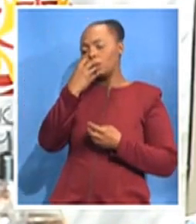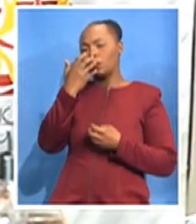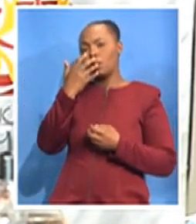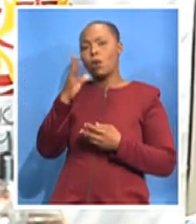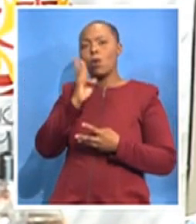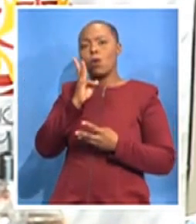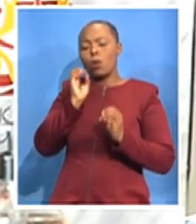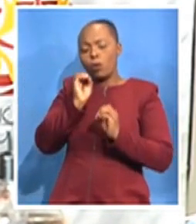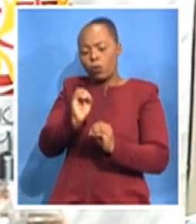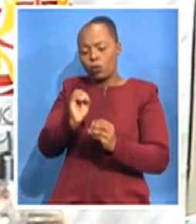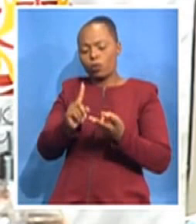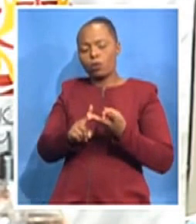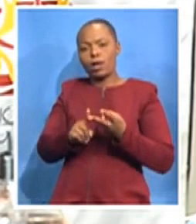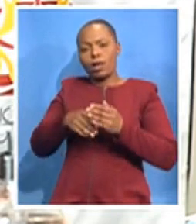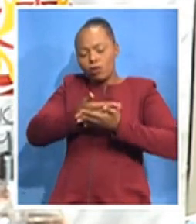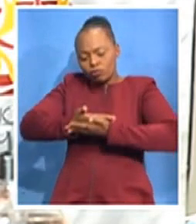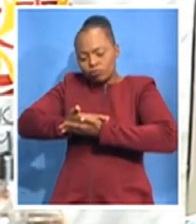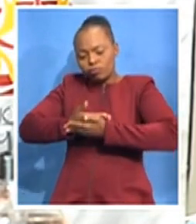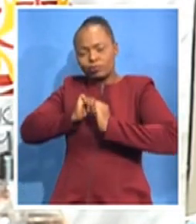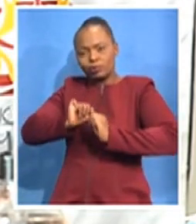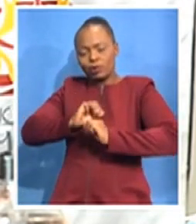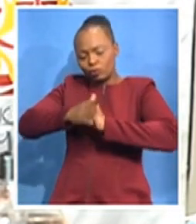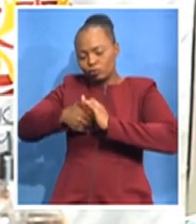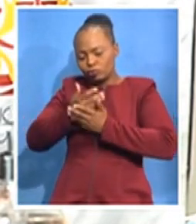This needs to be addressed urgently.